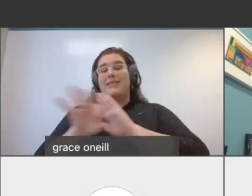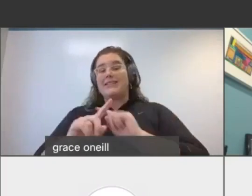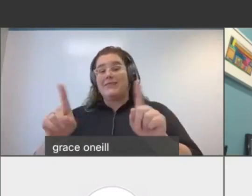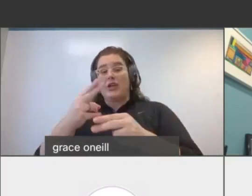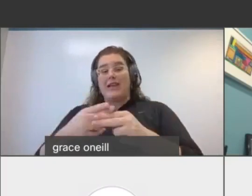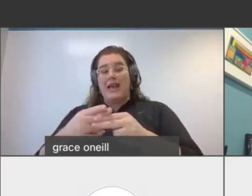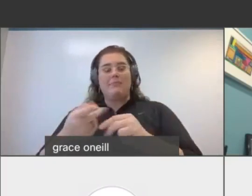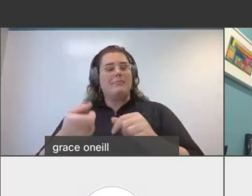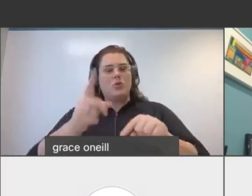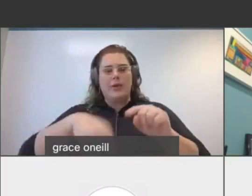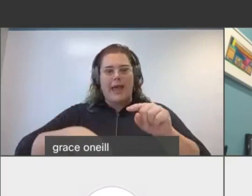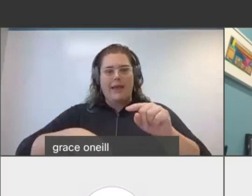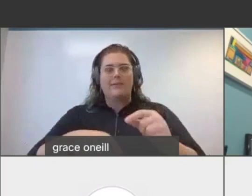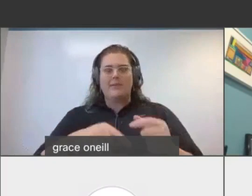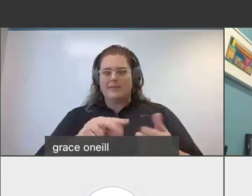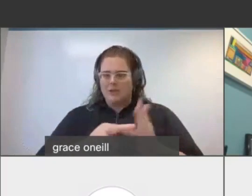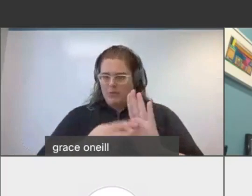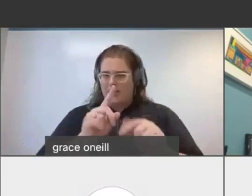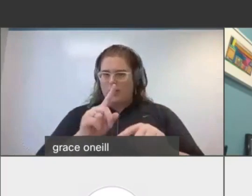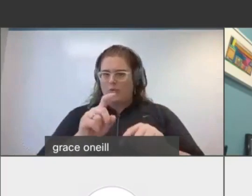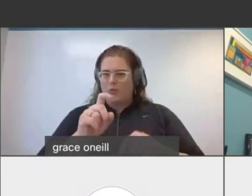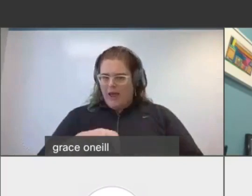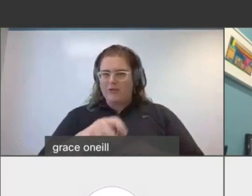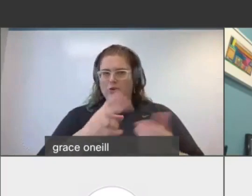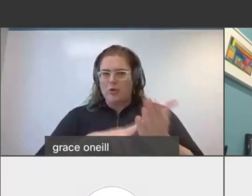which suggests to me you have to log out and back in again.